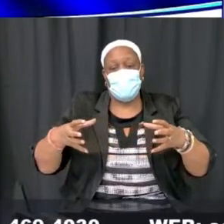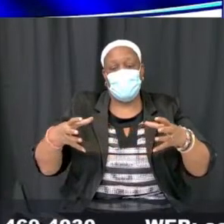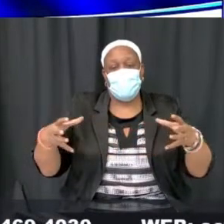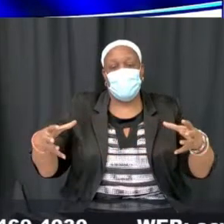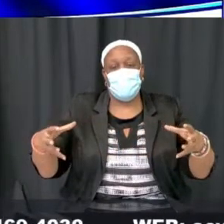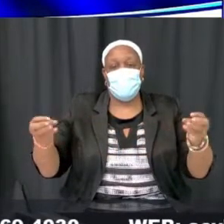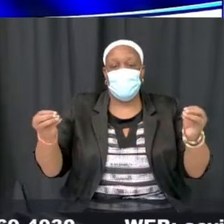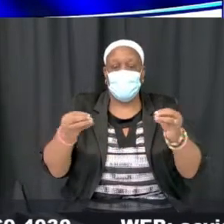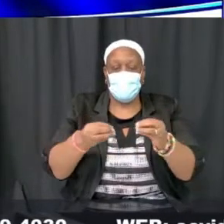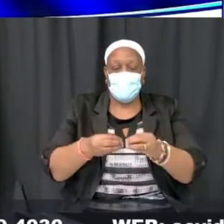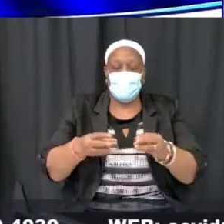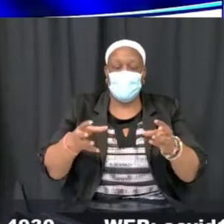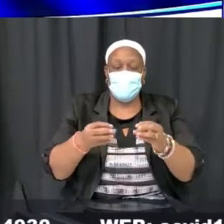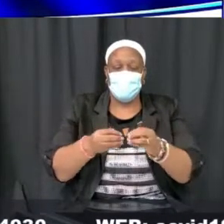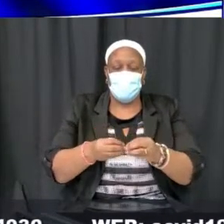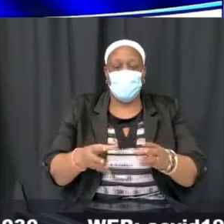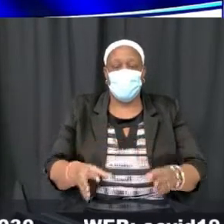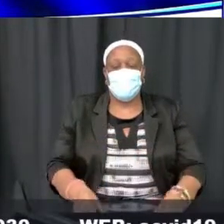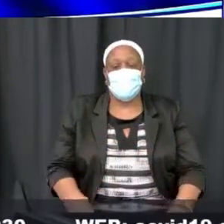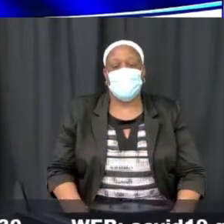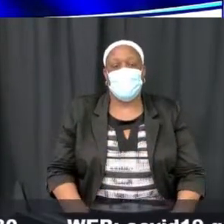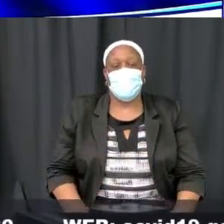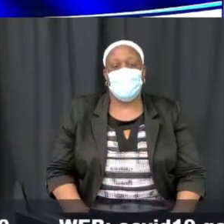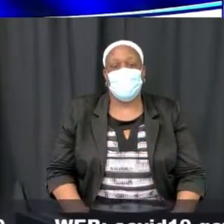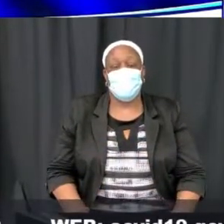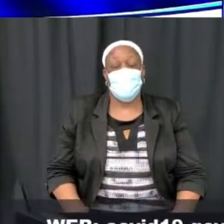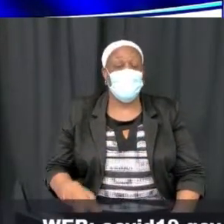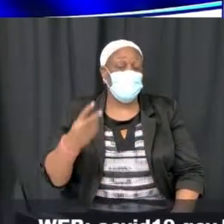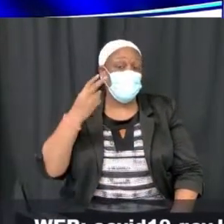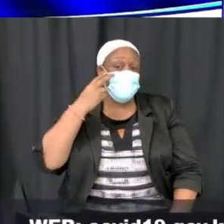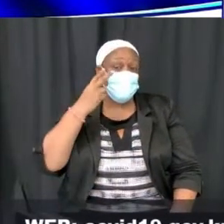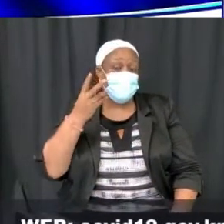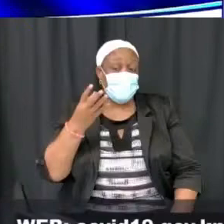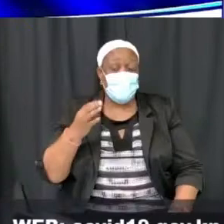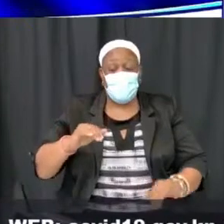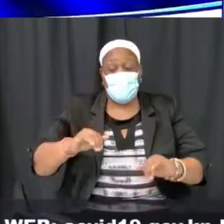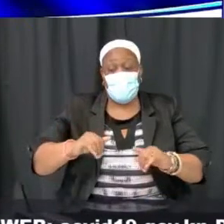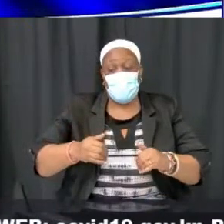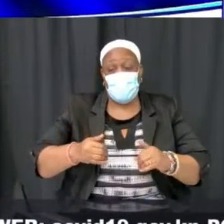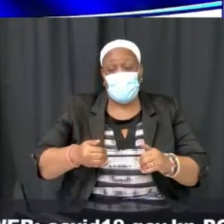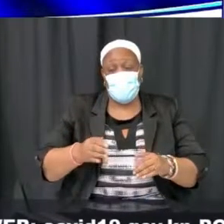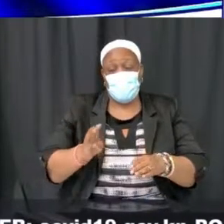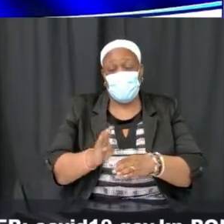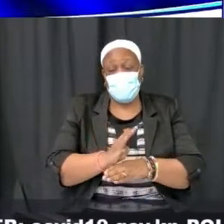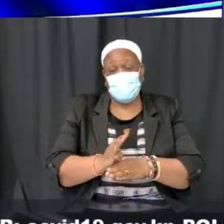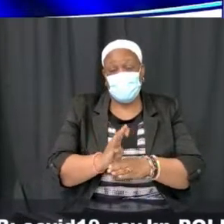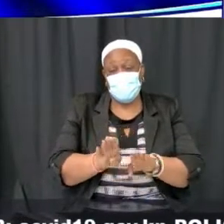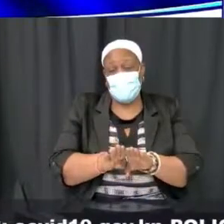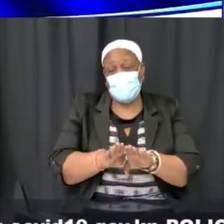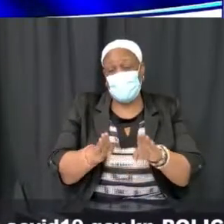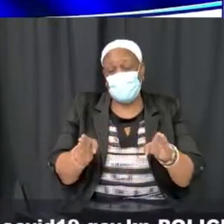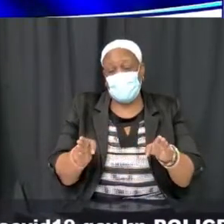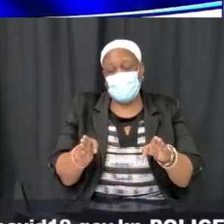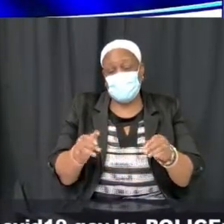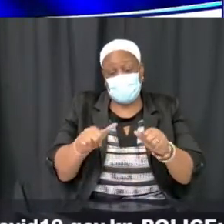sector in terms of the opening hours. Should we continue with curfews? How do